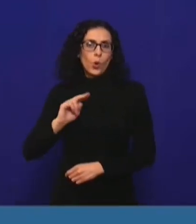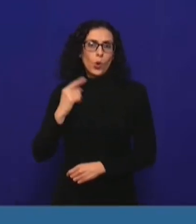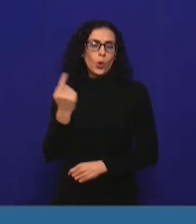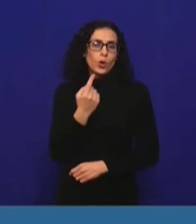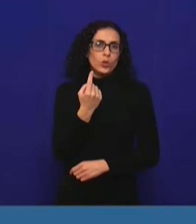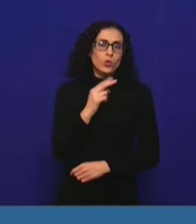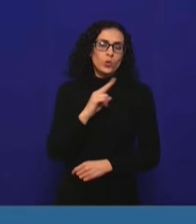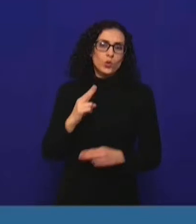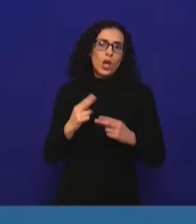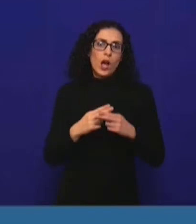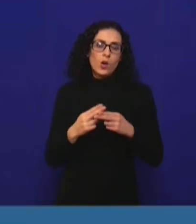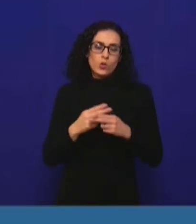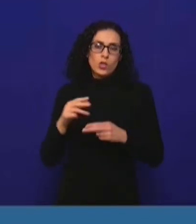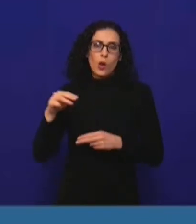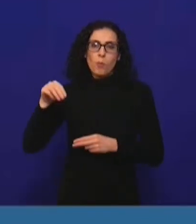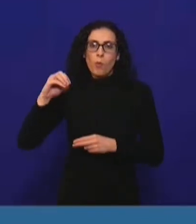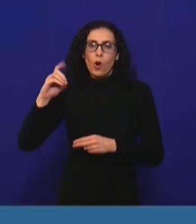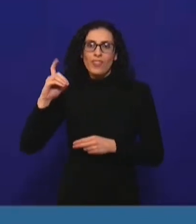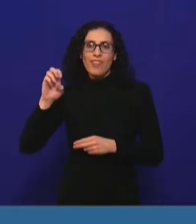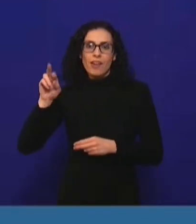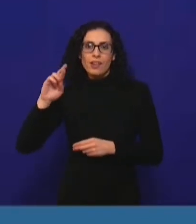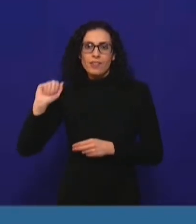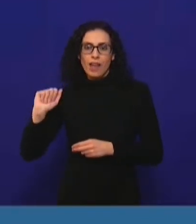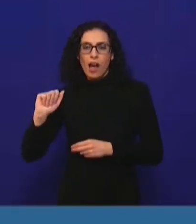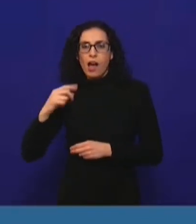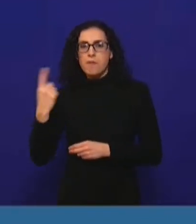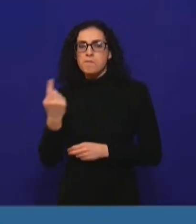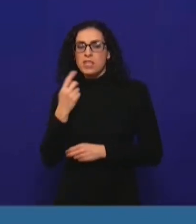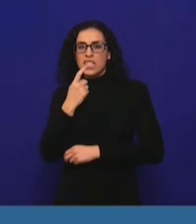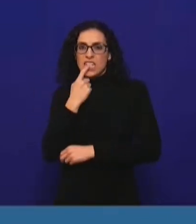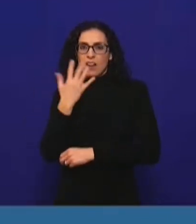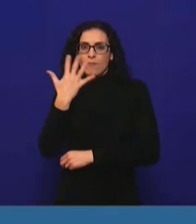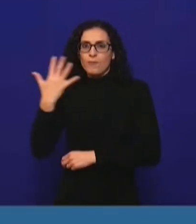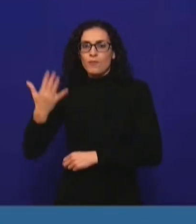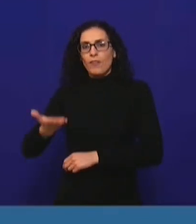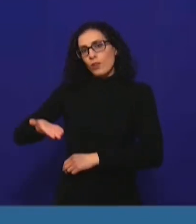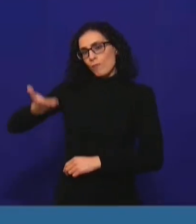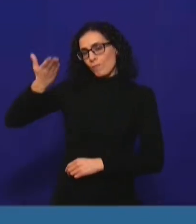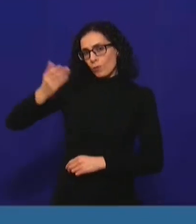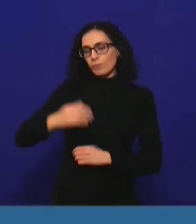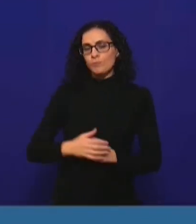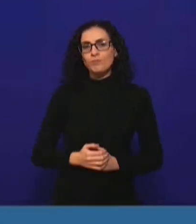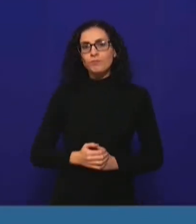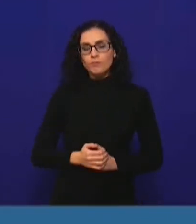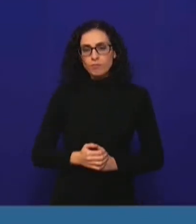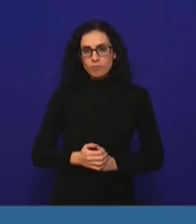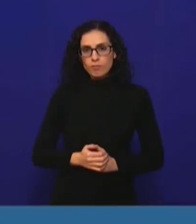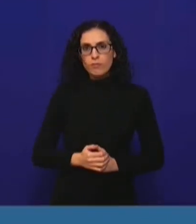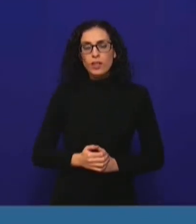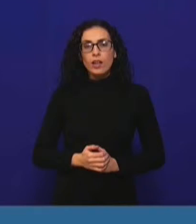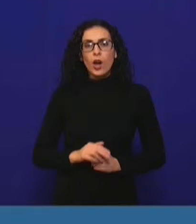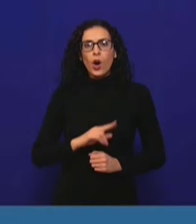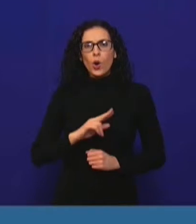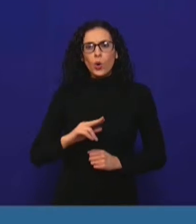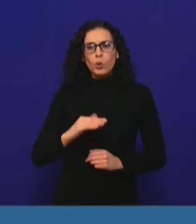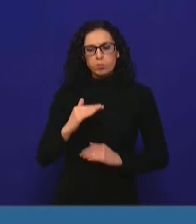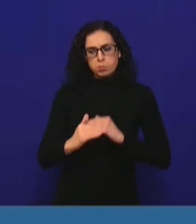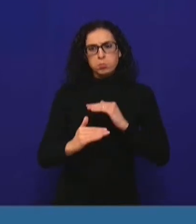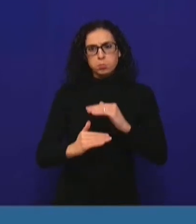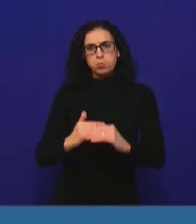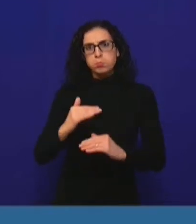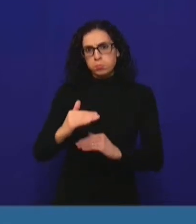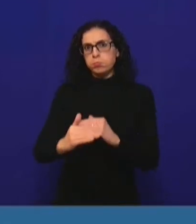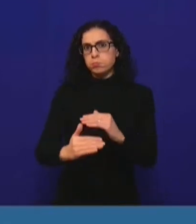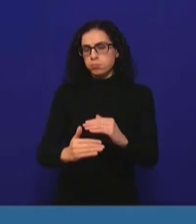minn 55 sena. Allura, bħalma qegħdin taraw il-proċess mhix isew infatti minn dak li konna pjanajna